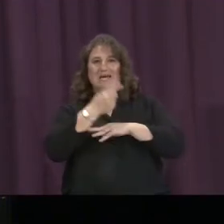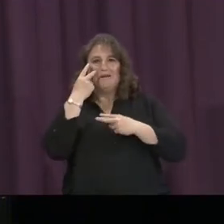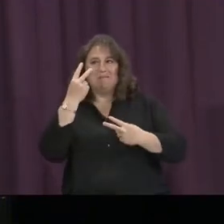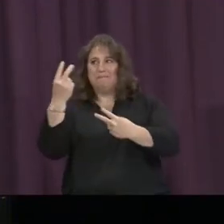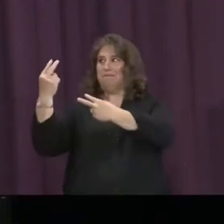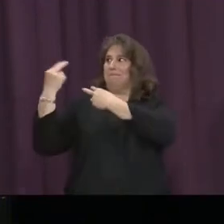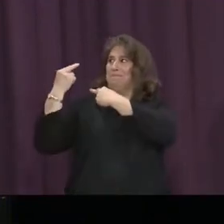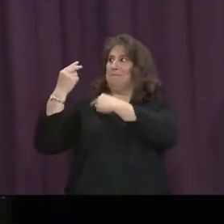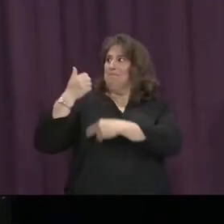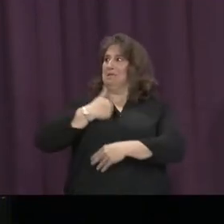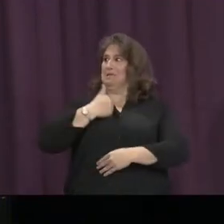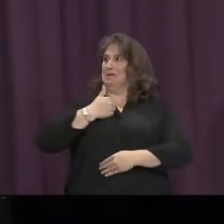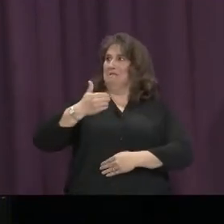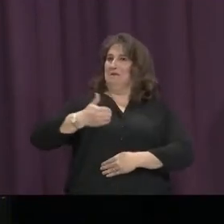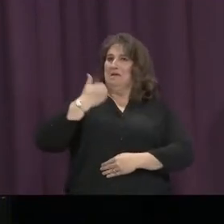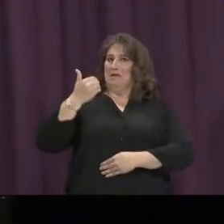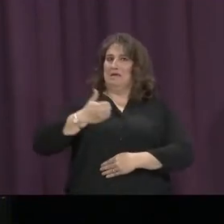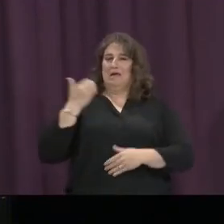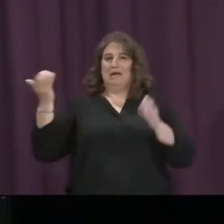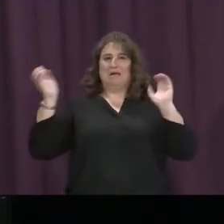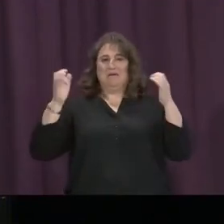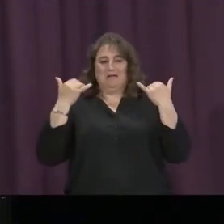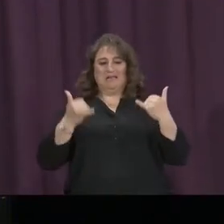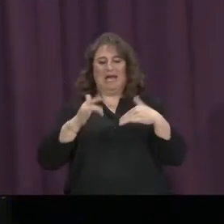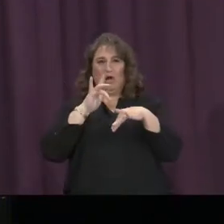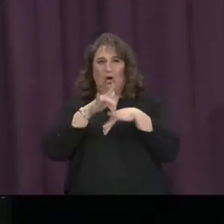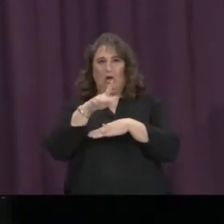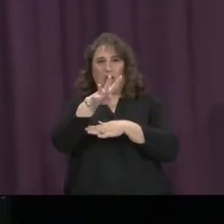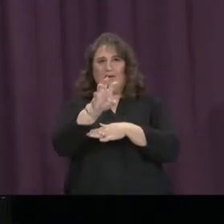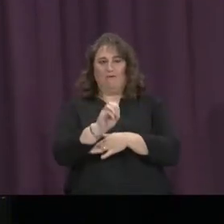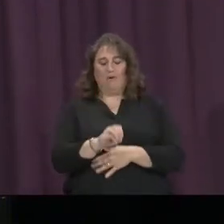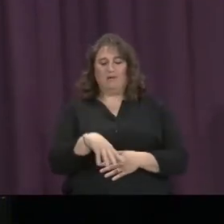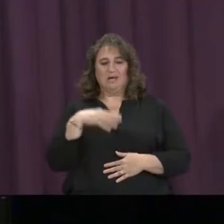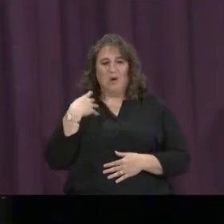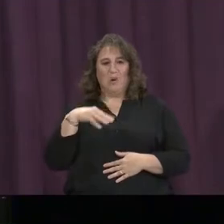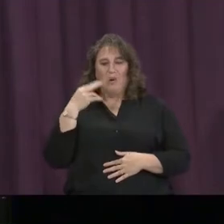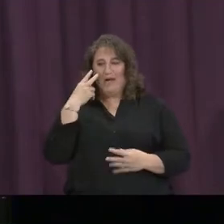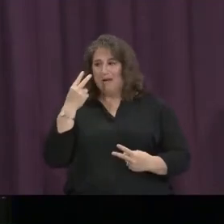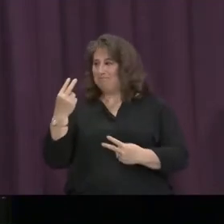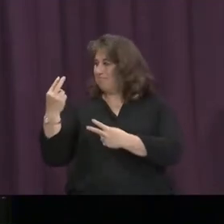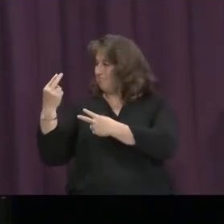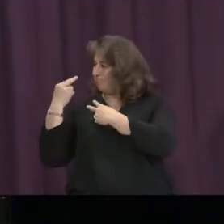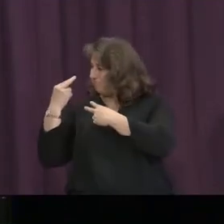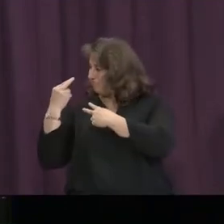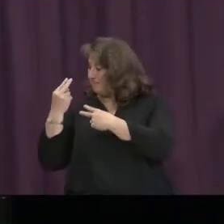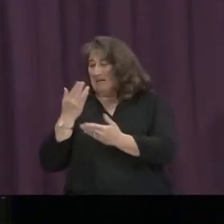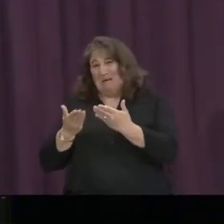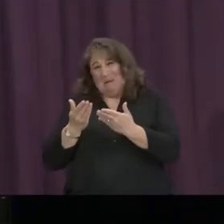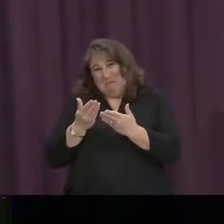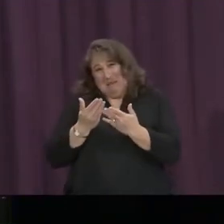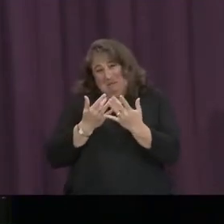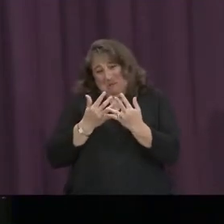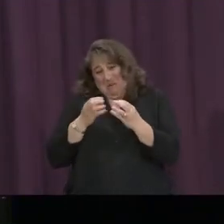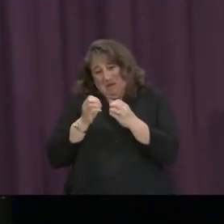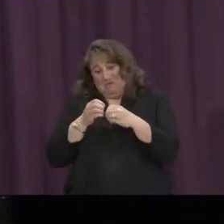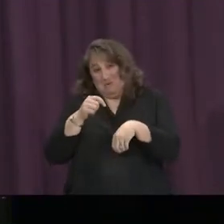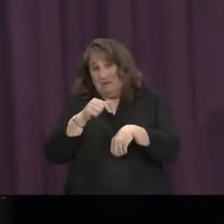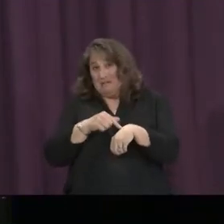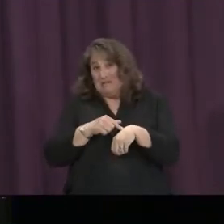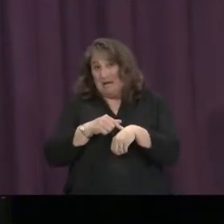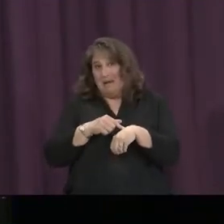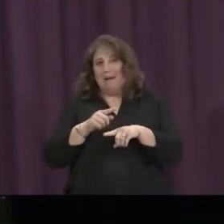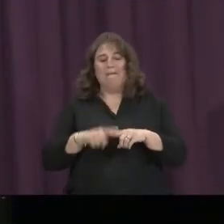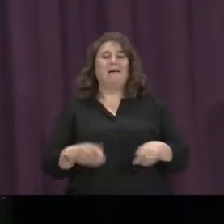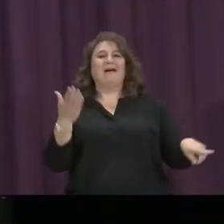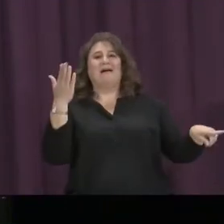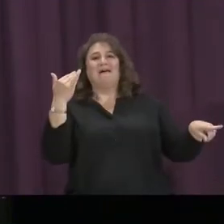so young, thinking about where I am now in my early 40s, going, oh, I may, you know, maybe I could have waited a little longer. But, you know, it's